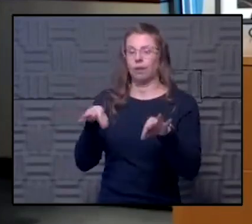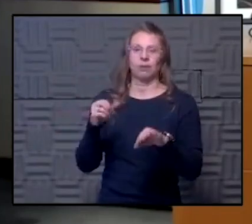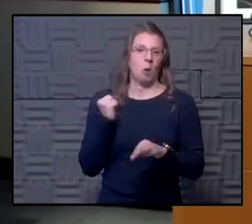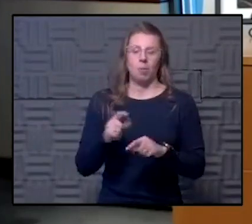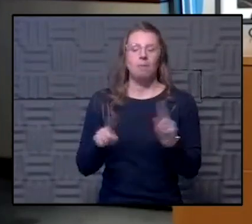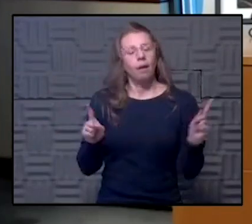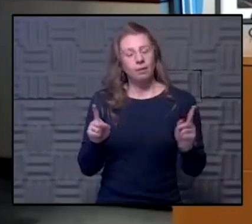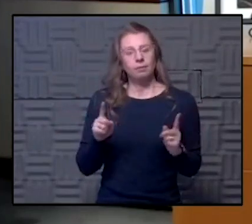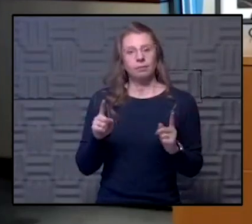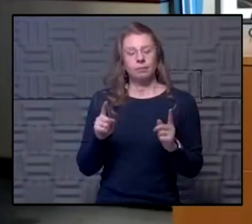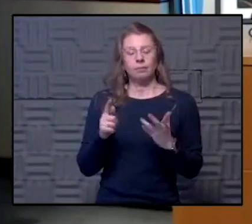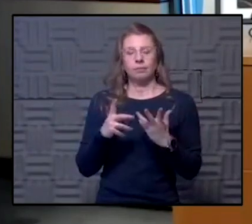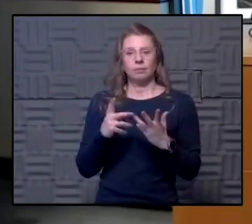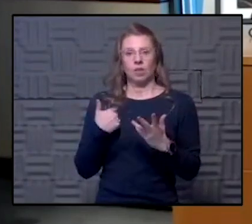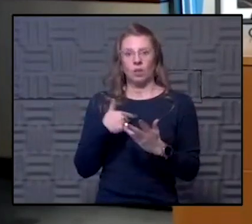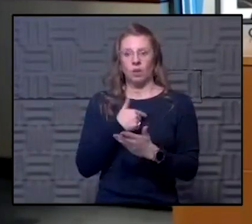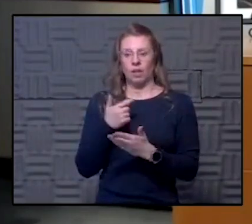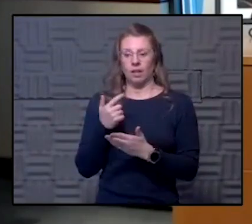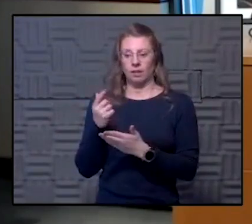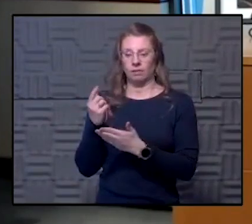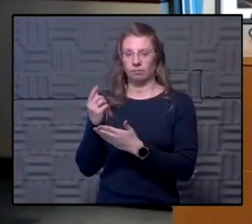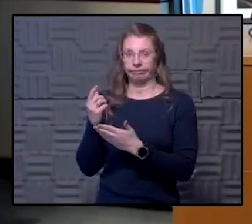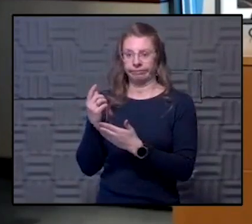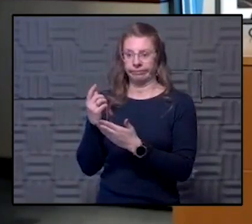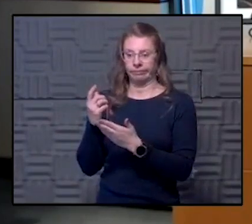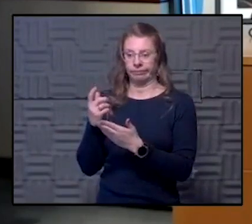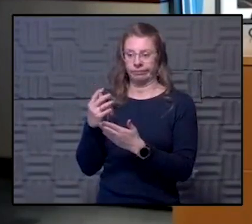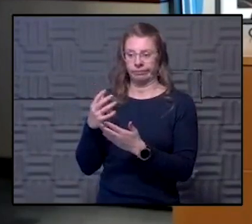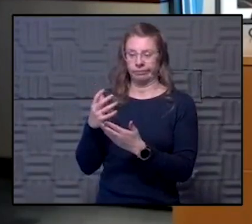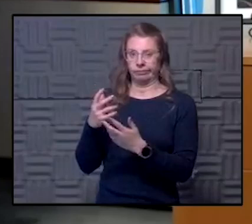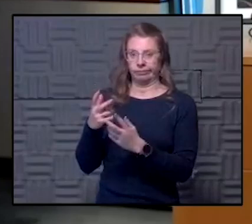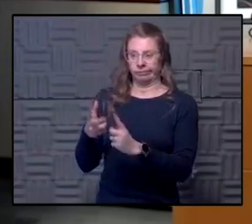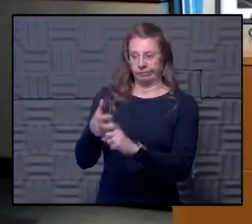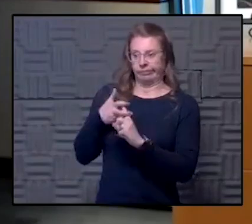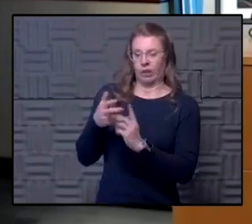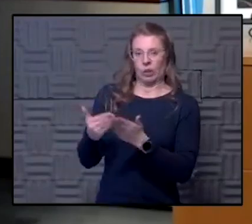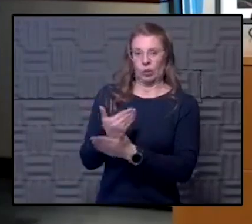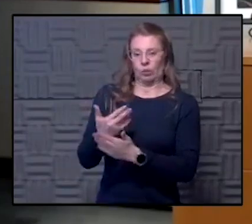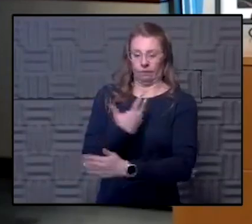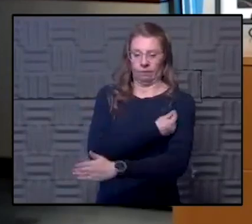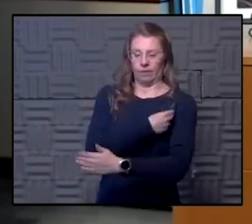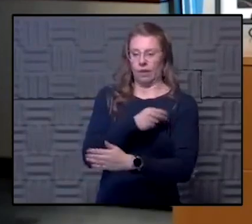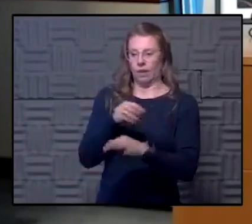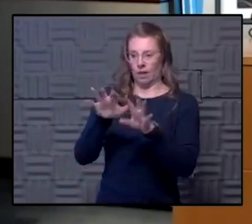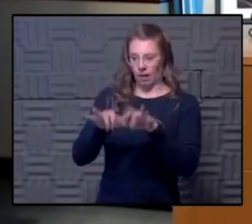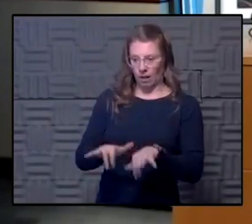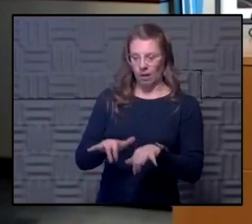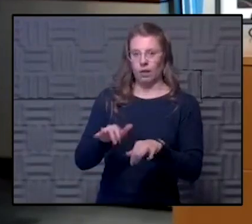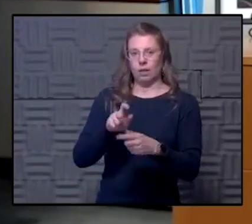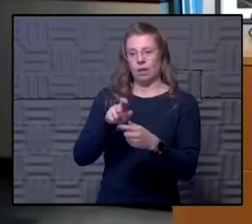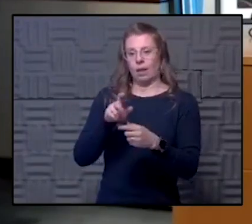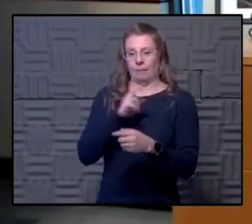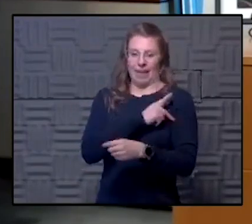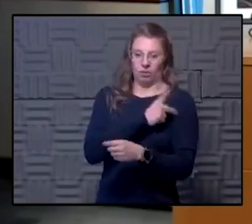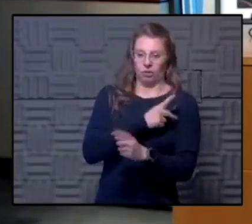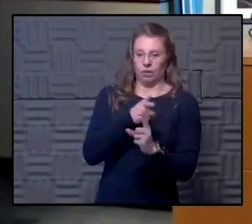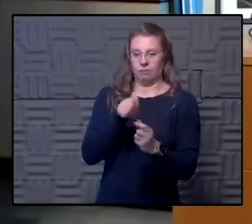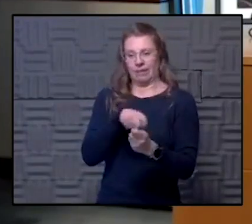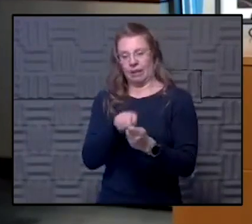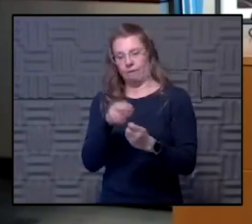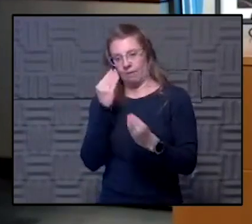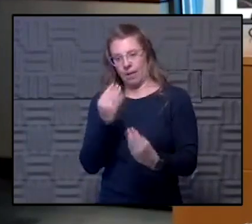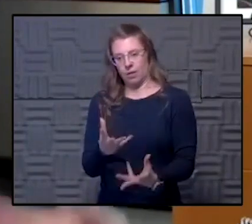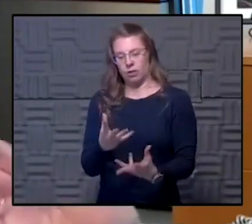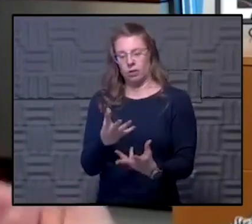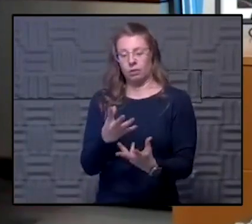new vaccinators, all of them have an electronic record where they put the information in, the patient-specific information. Ideally,